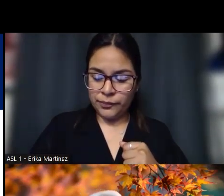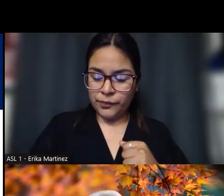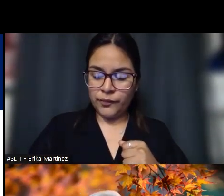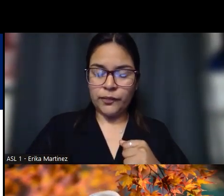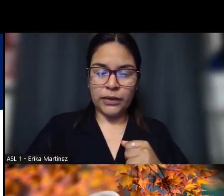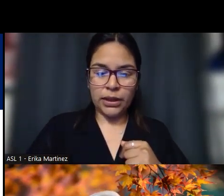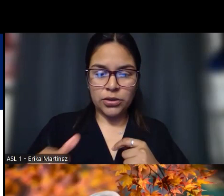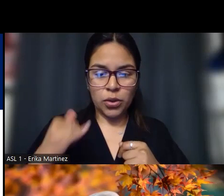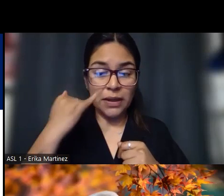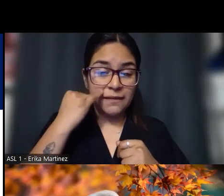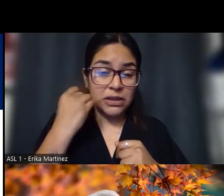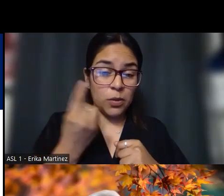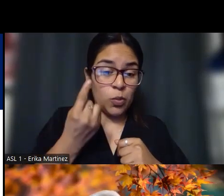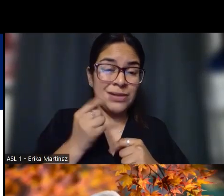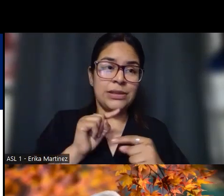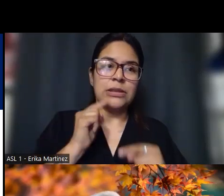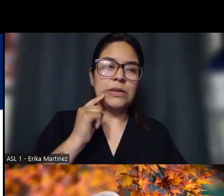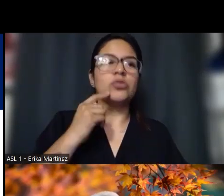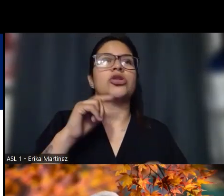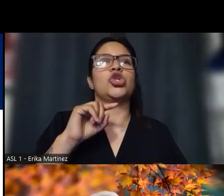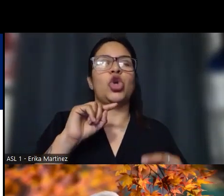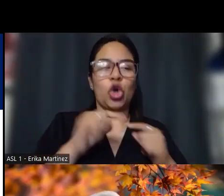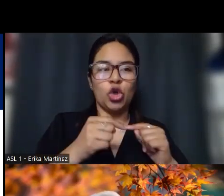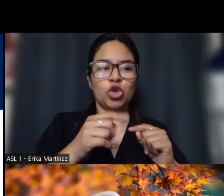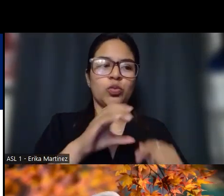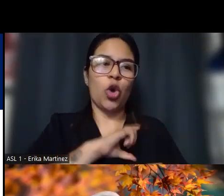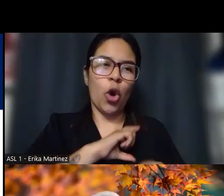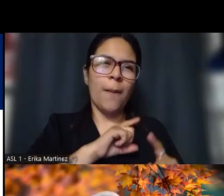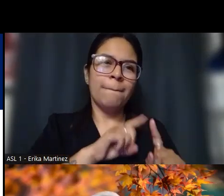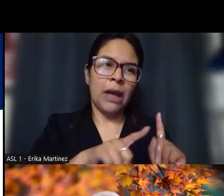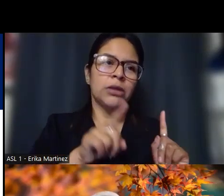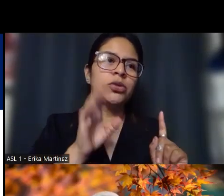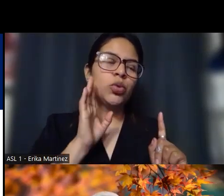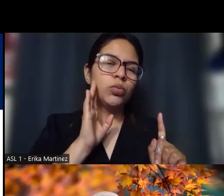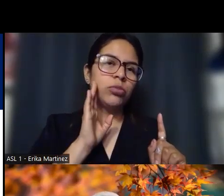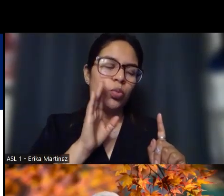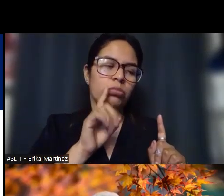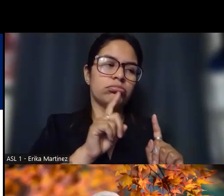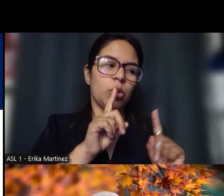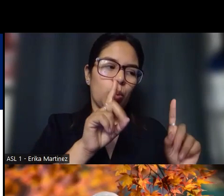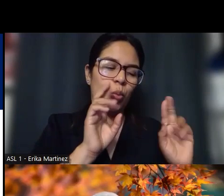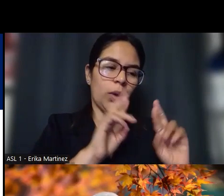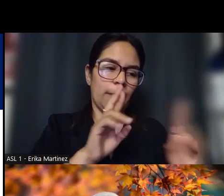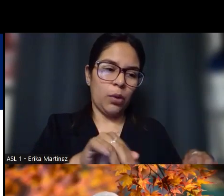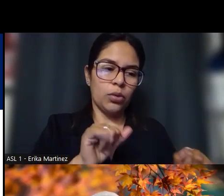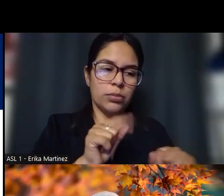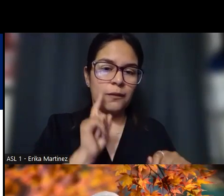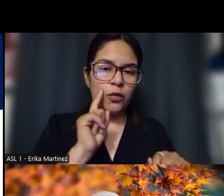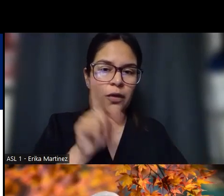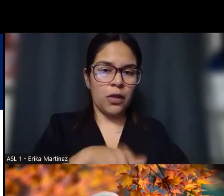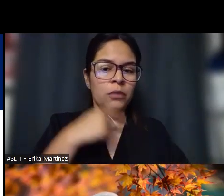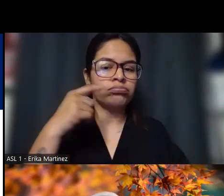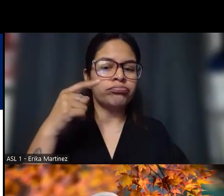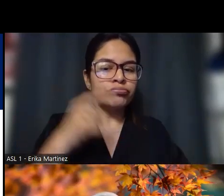would contact law enforcement, but you would report to long-term care ombudsman